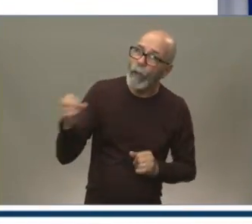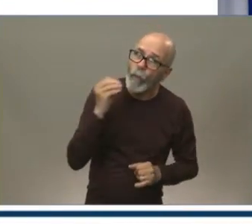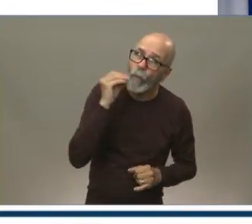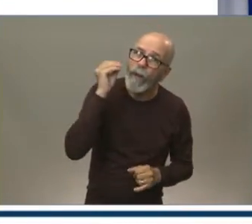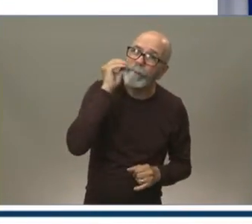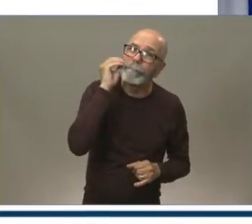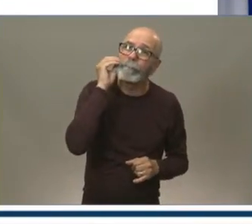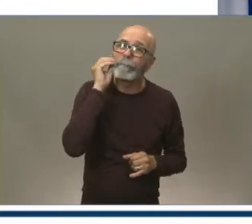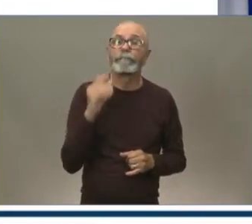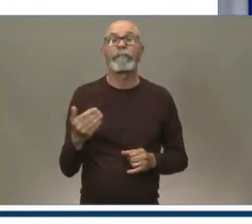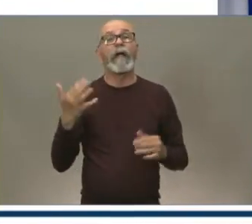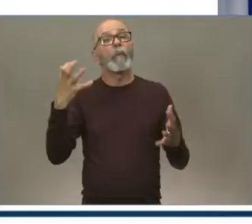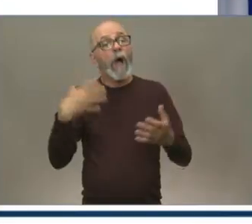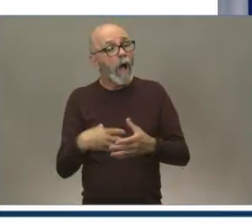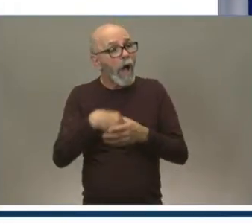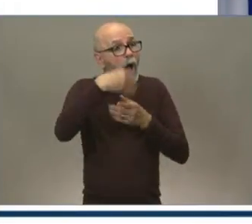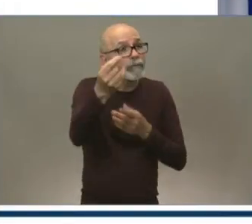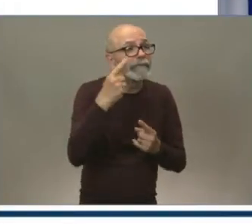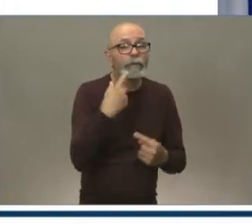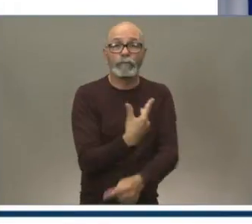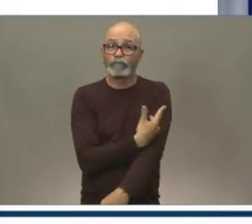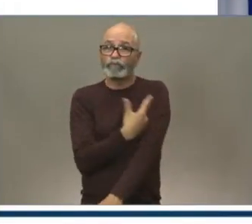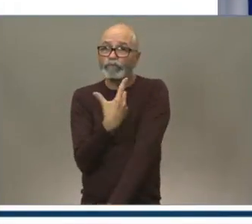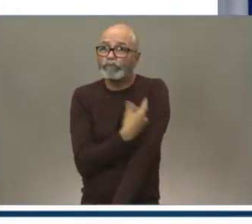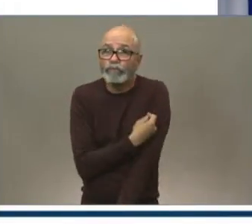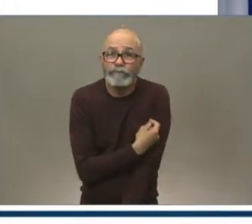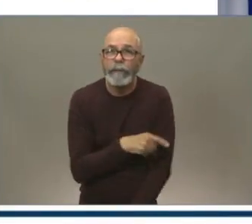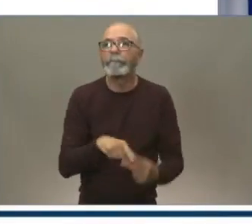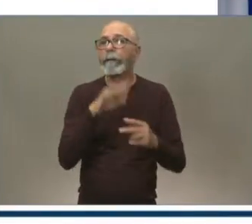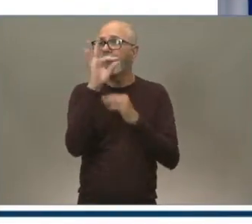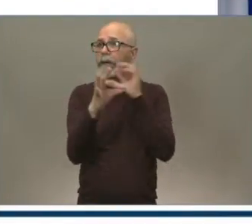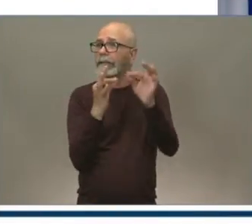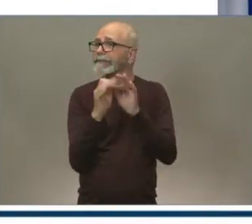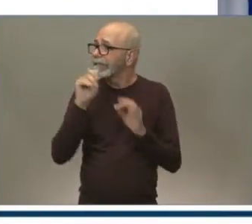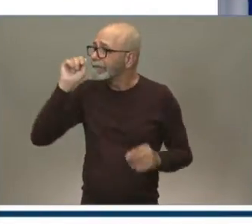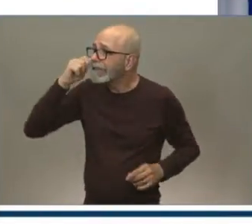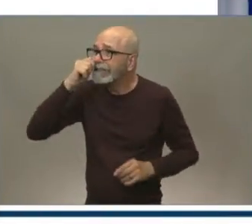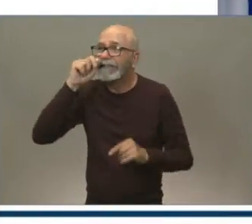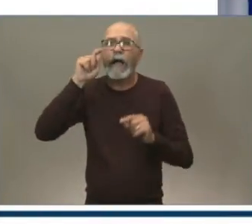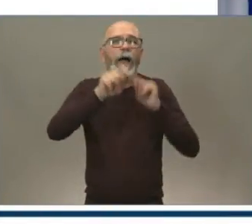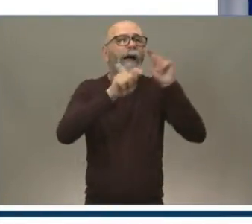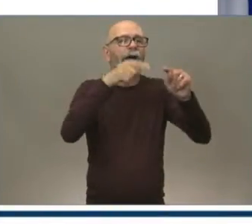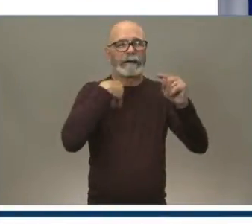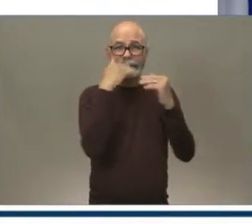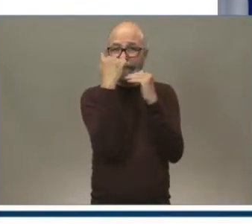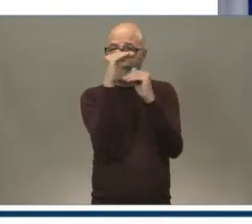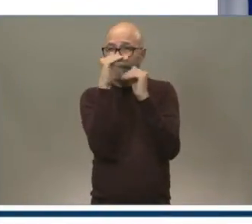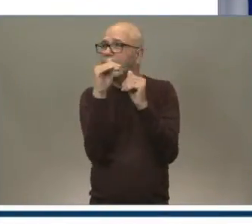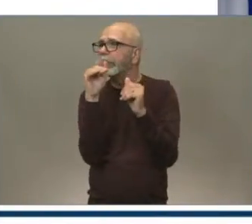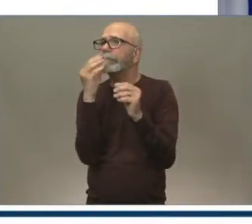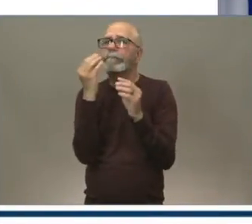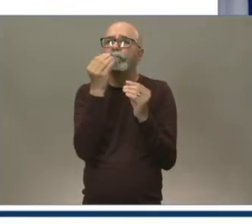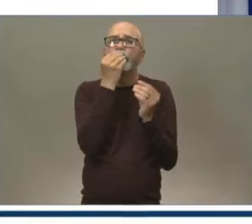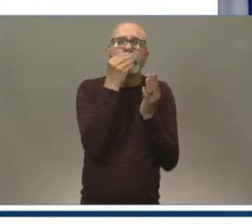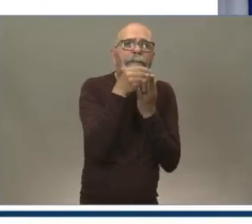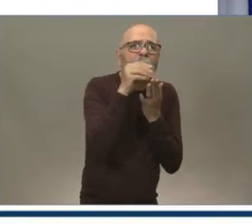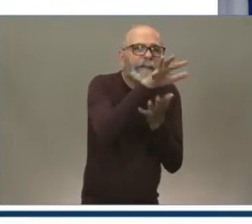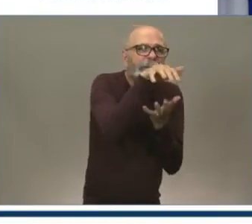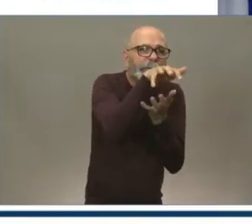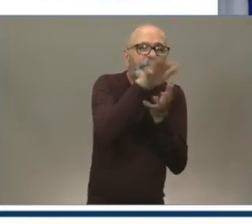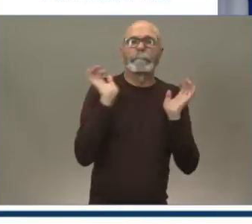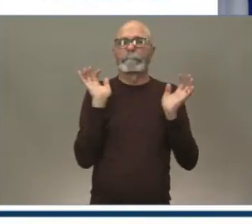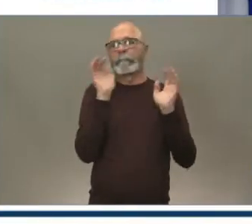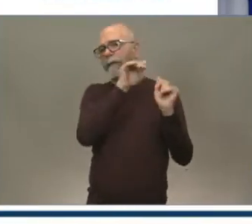course, to get your vaccine or you're going out to get tested. Your travel should be limited to essential travel and no travel in and out of